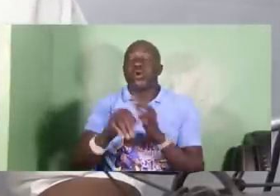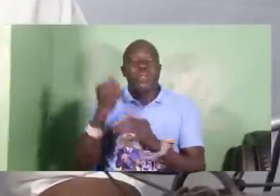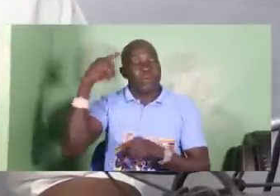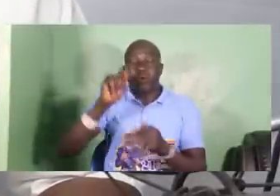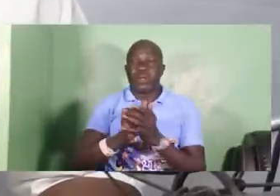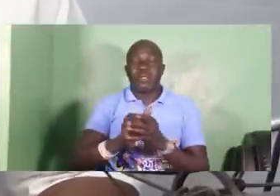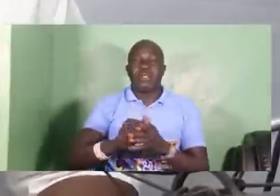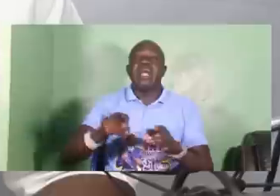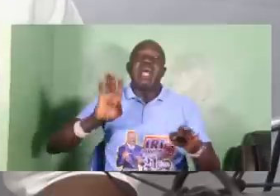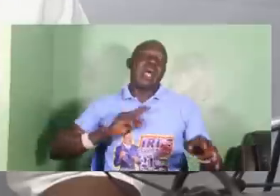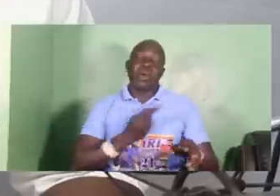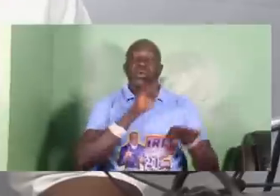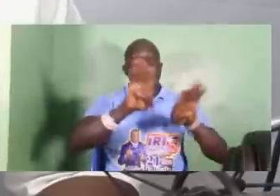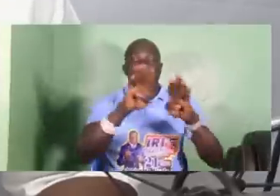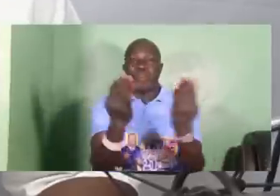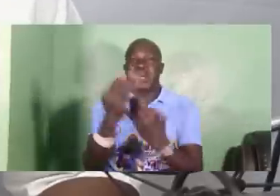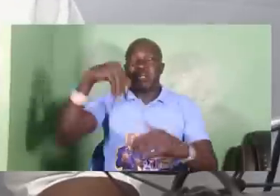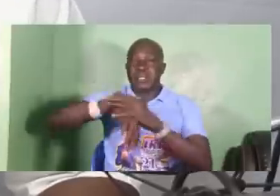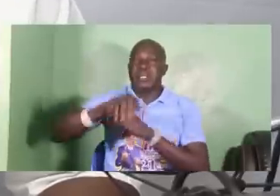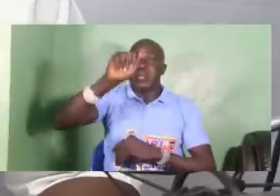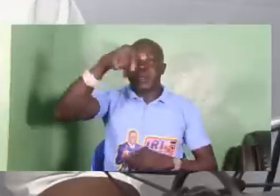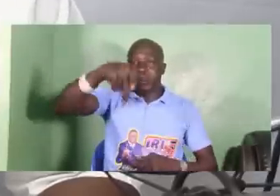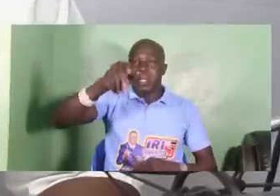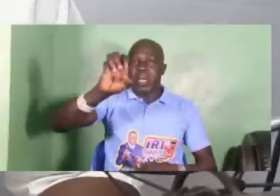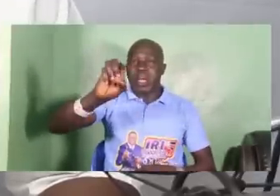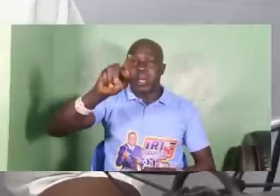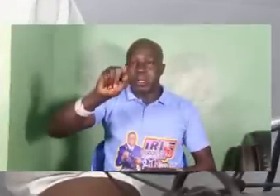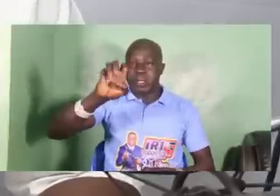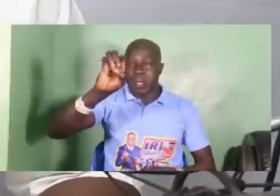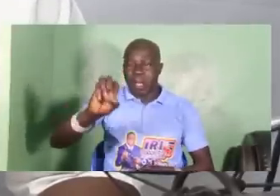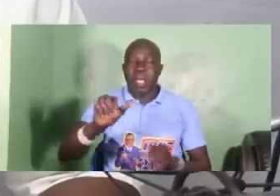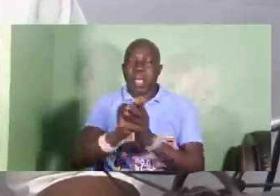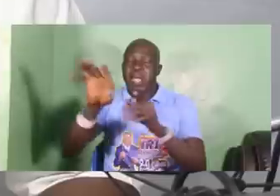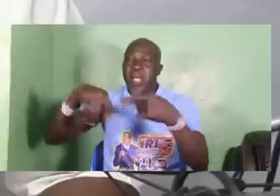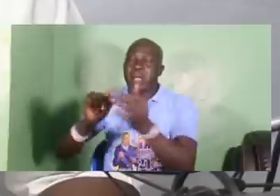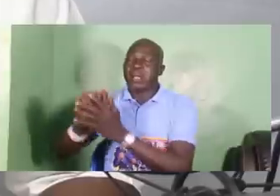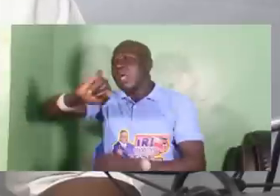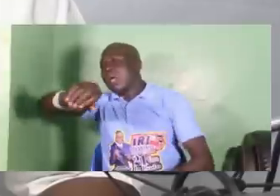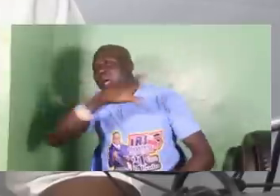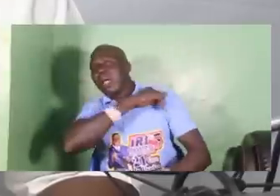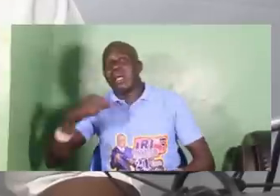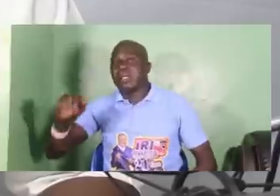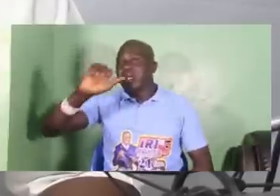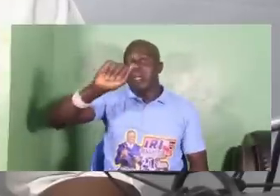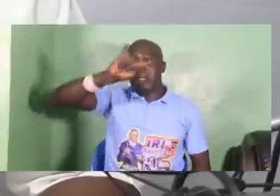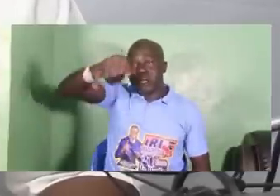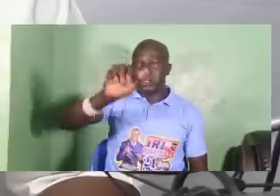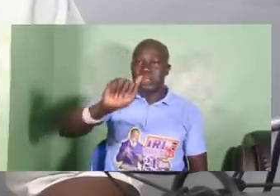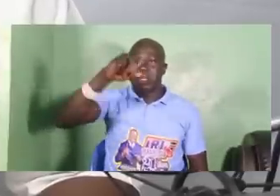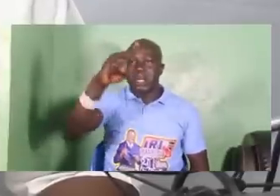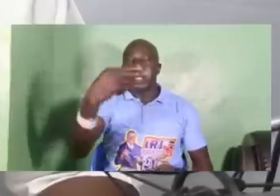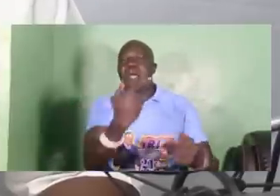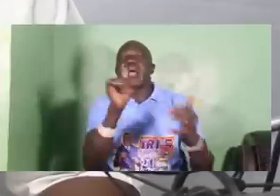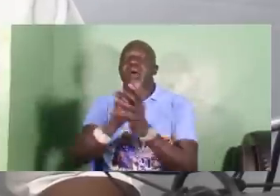Tomorrow, Akwete will commence their feast. Happy preparation at Akwete. Friday is Ajafi. Yes, sir. Happy preparation also is going to be